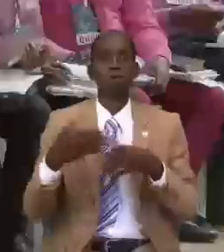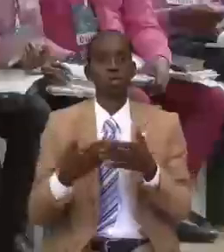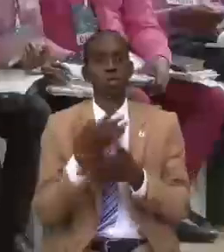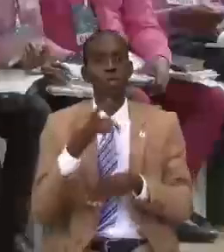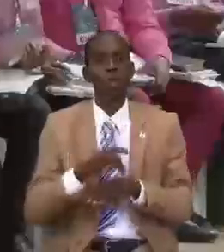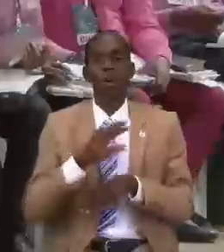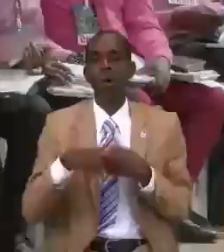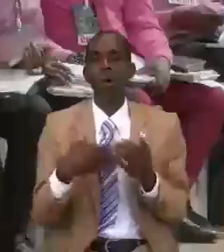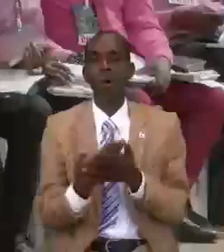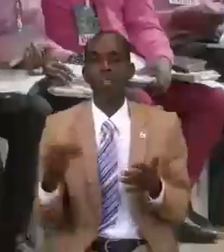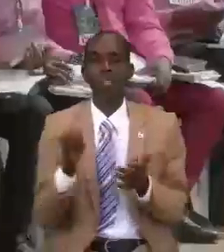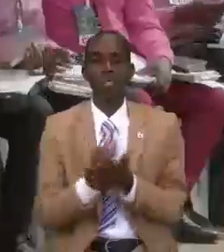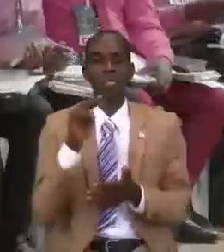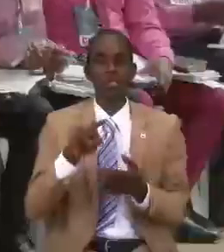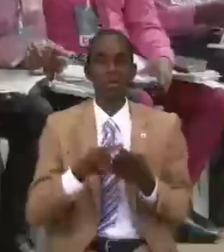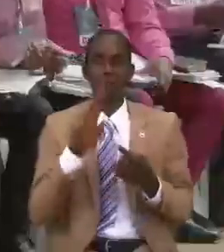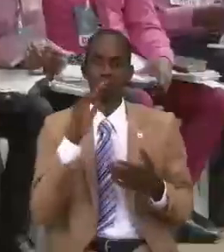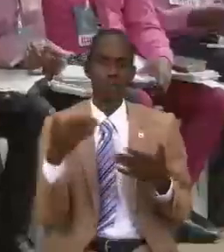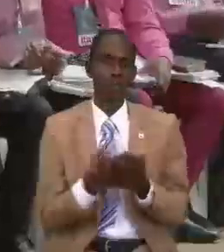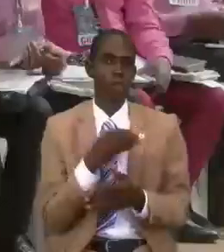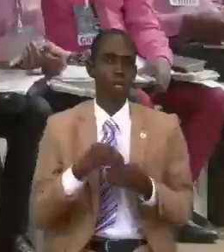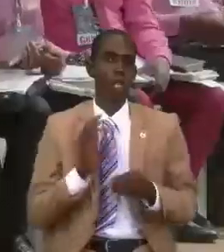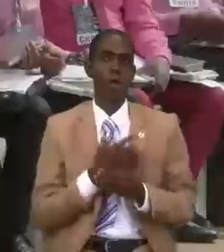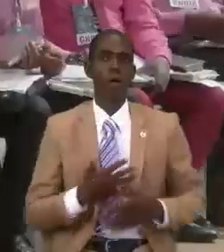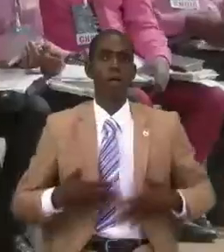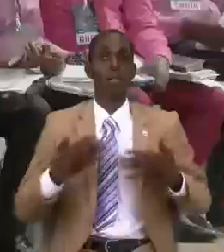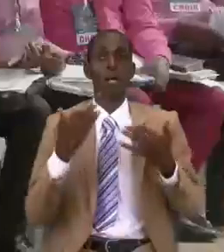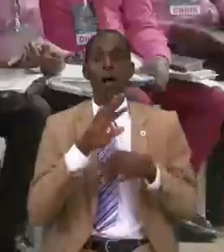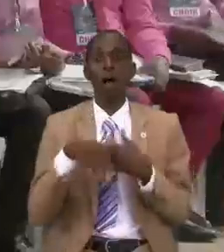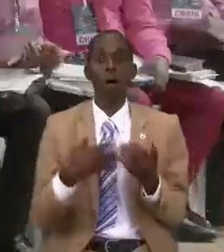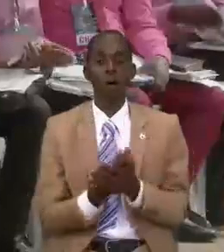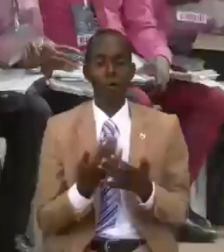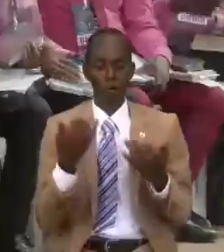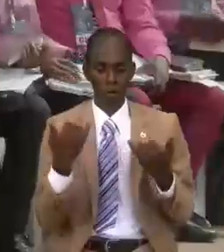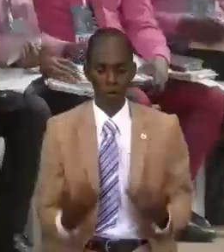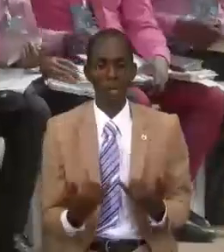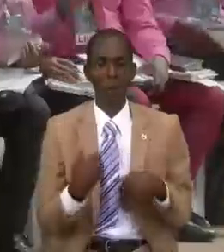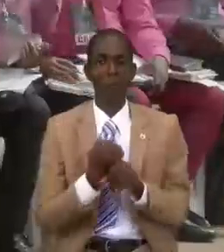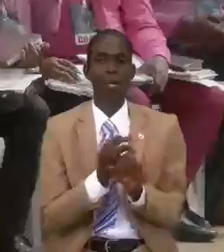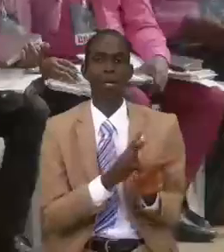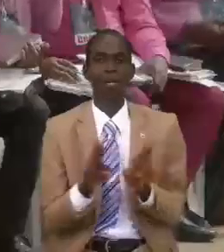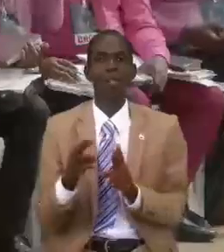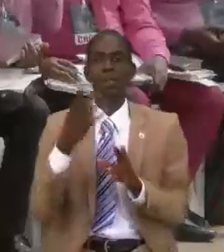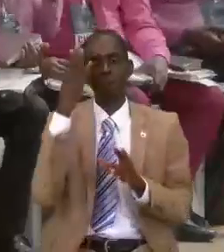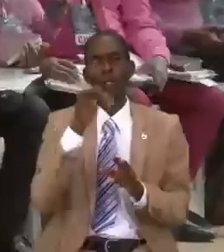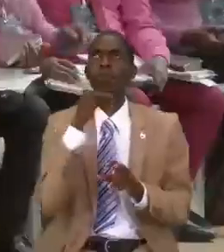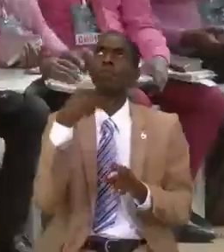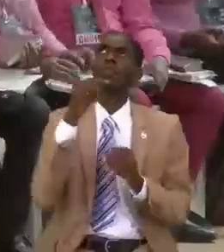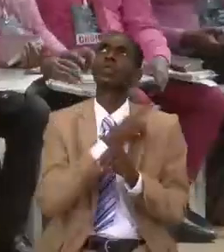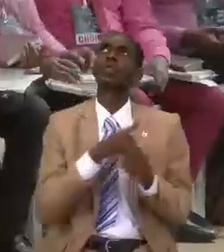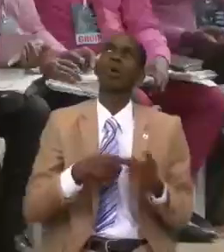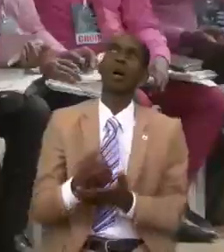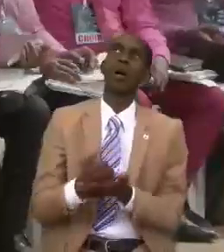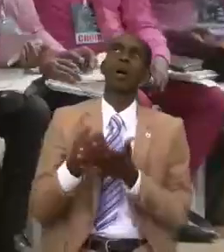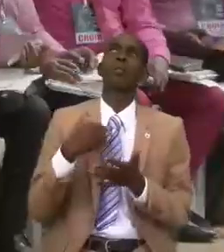now available. Why don't you then say, Lord, help me that my salvation will be firm and complete, that